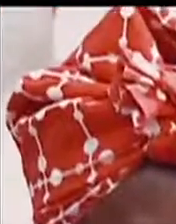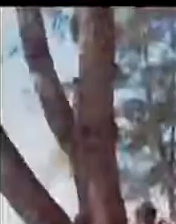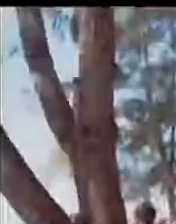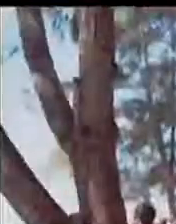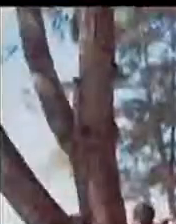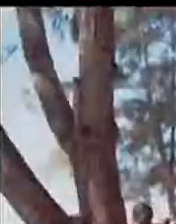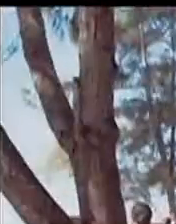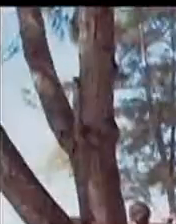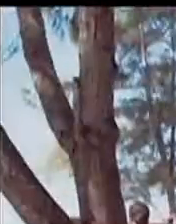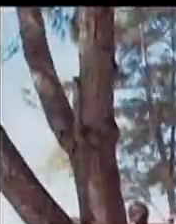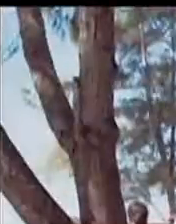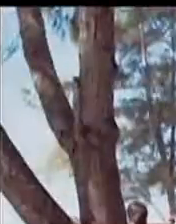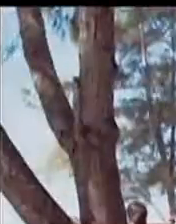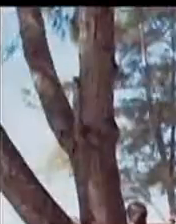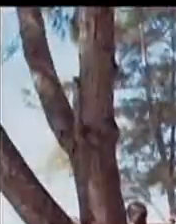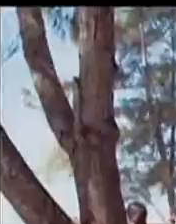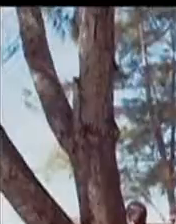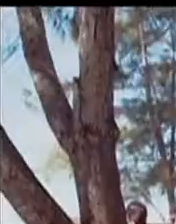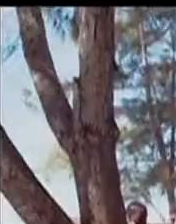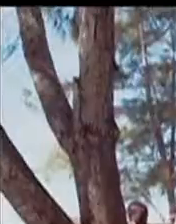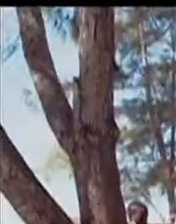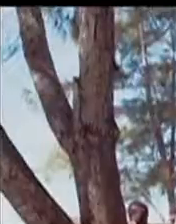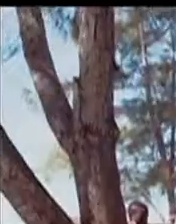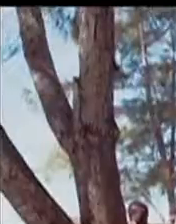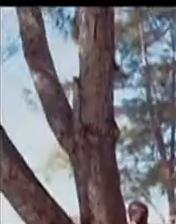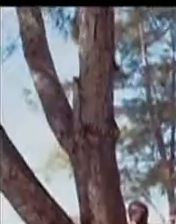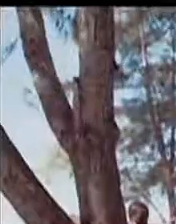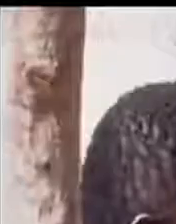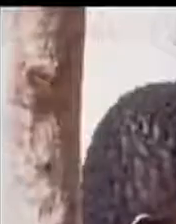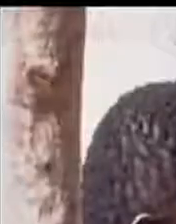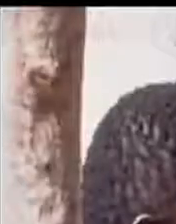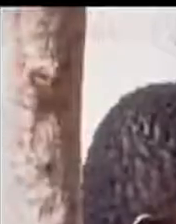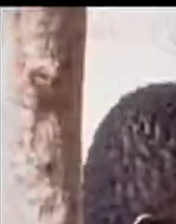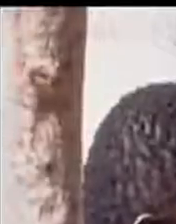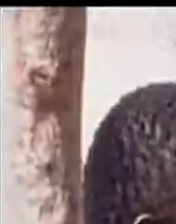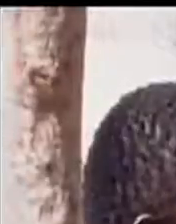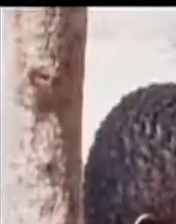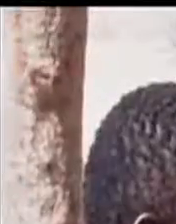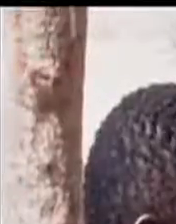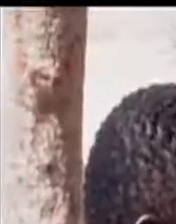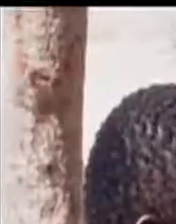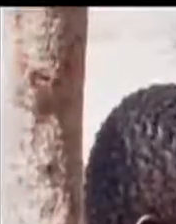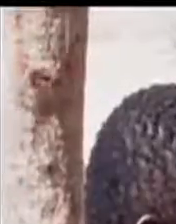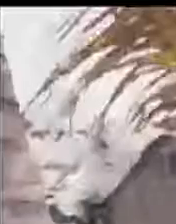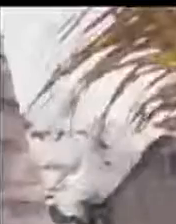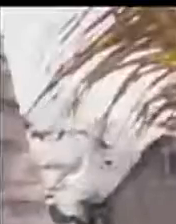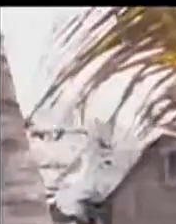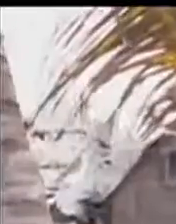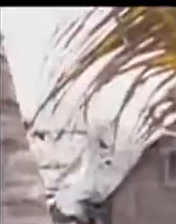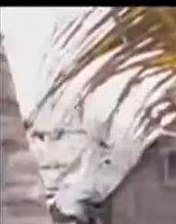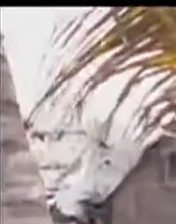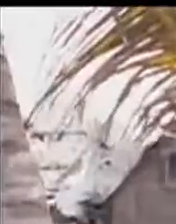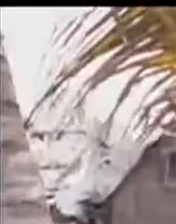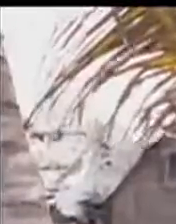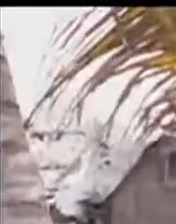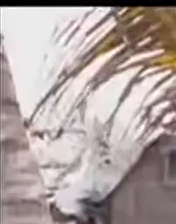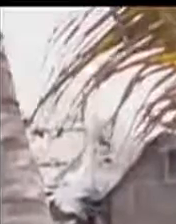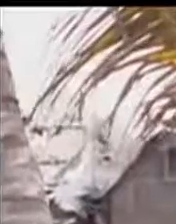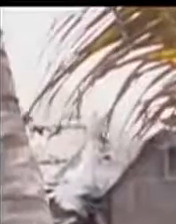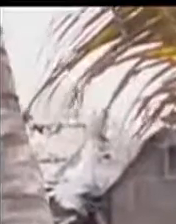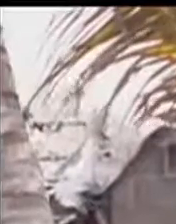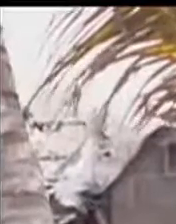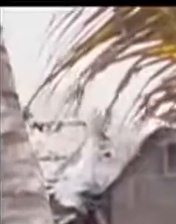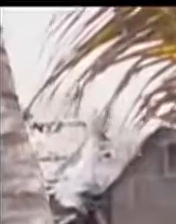project called Chapani. With support from IFAD, the International Fund for Agricultural Development, and the Belgian Fund for